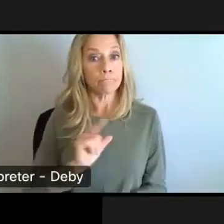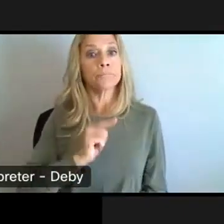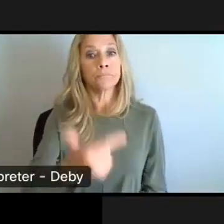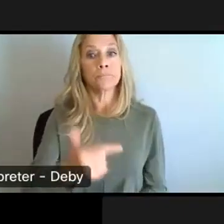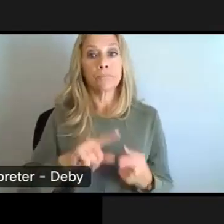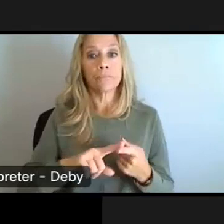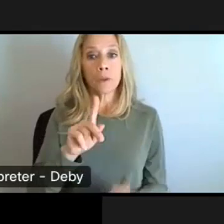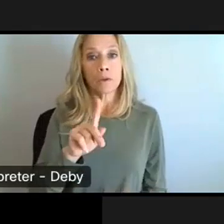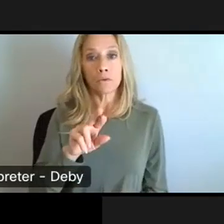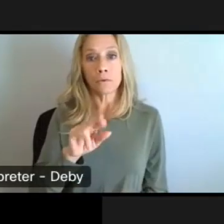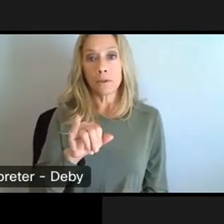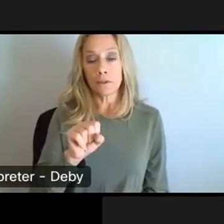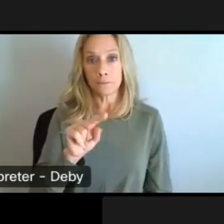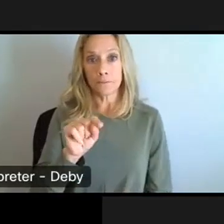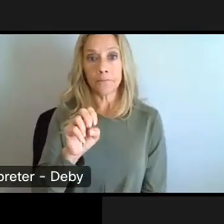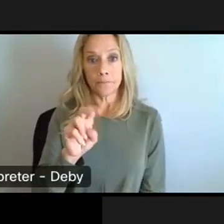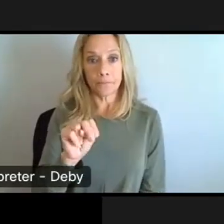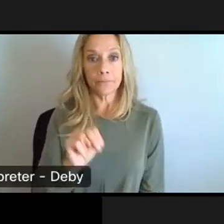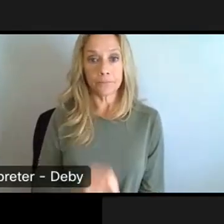to Kristen.